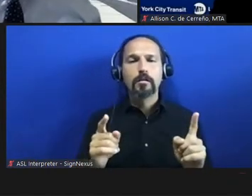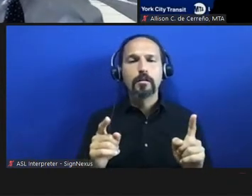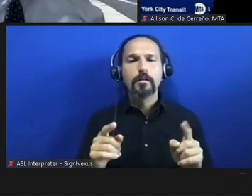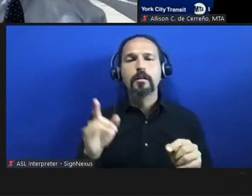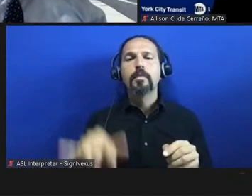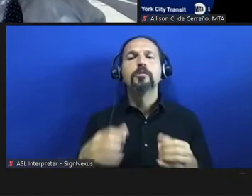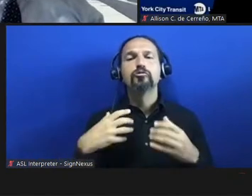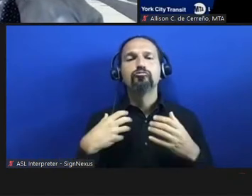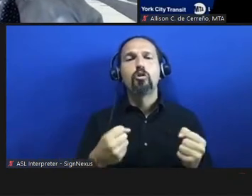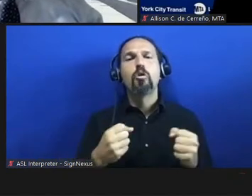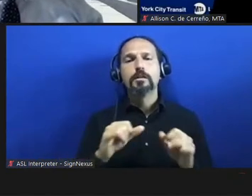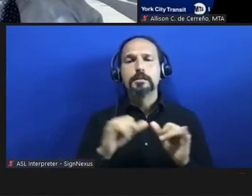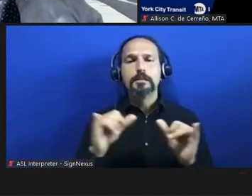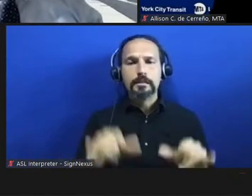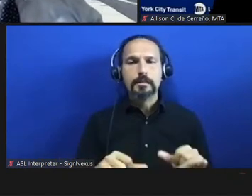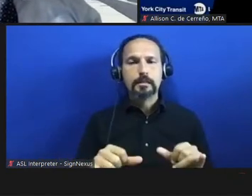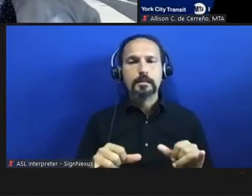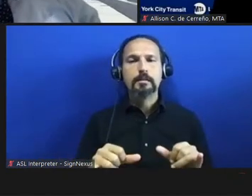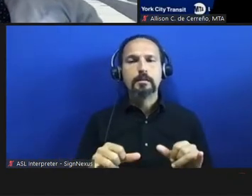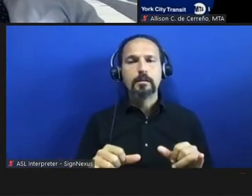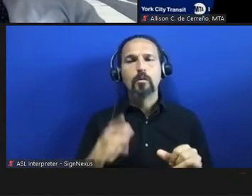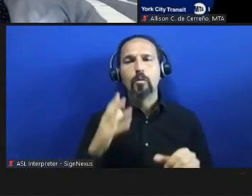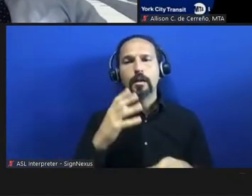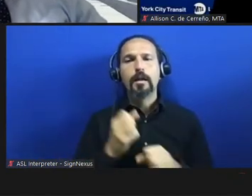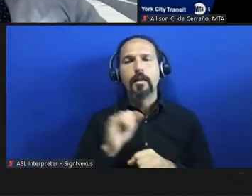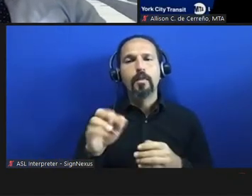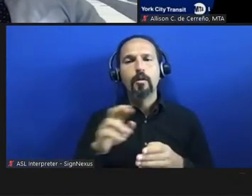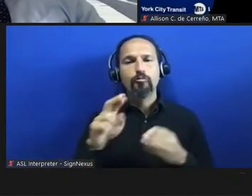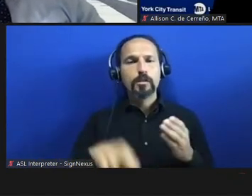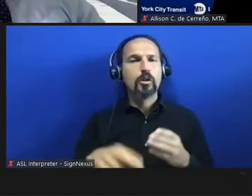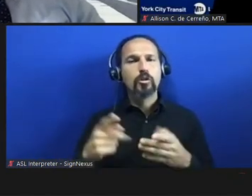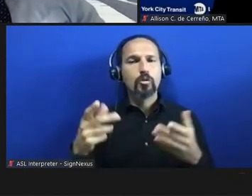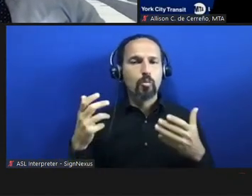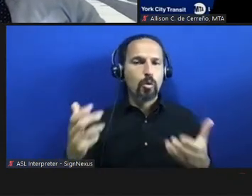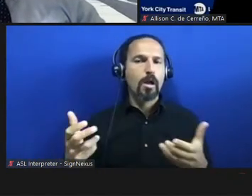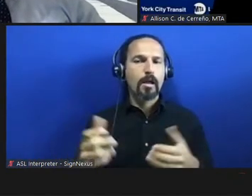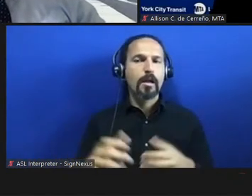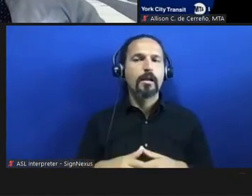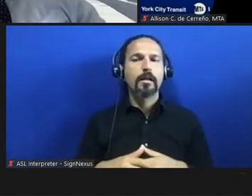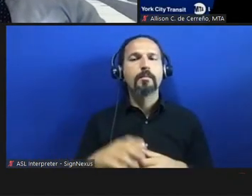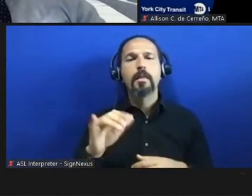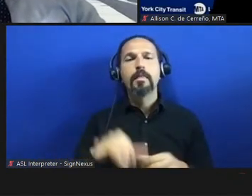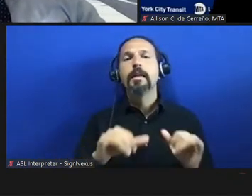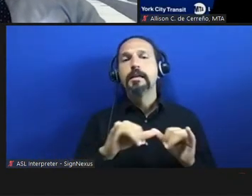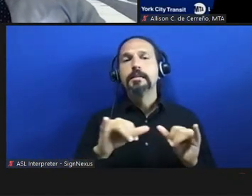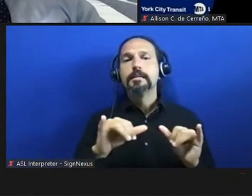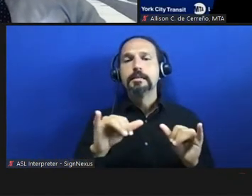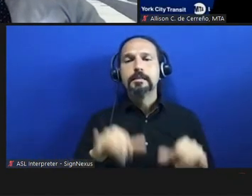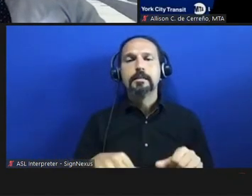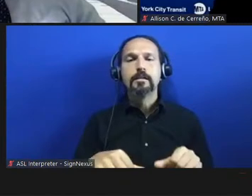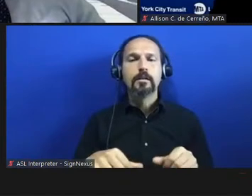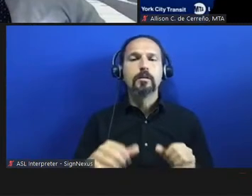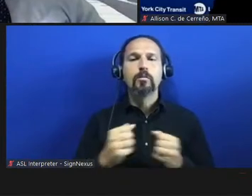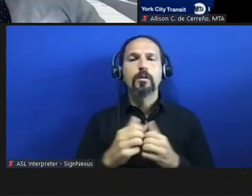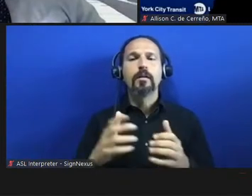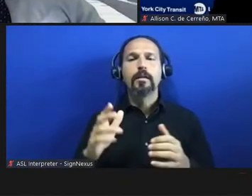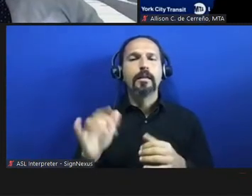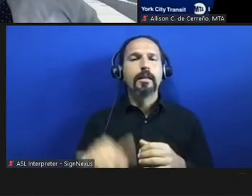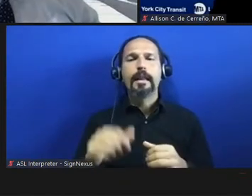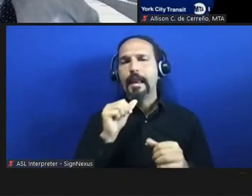system will get the the results you want a system ladled with